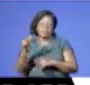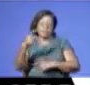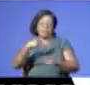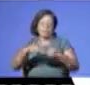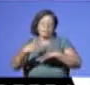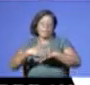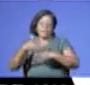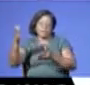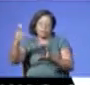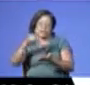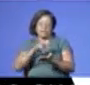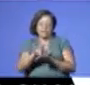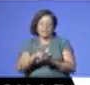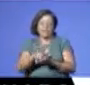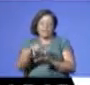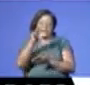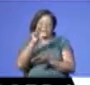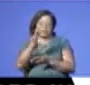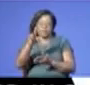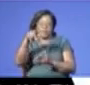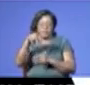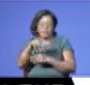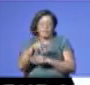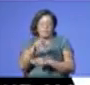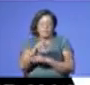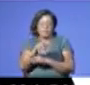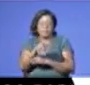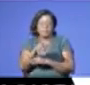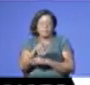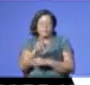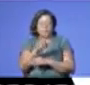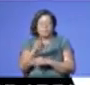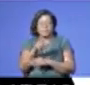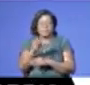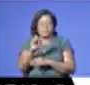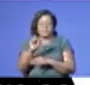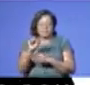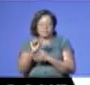here in the capital at 3 p.m. For the ZNS News Network, I'm Makushla Pinder.